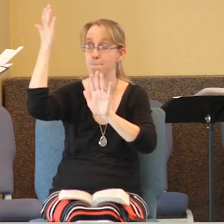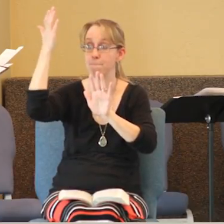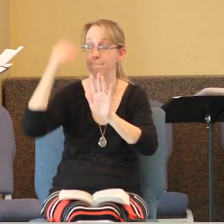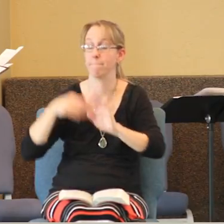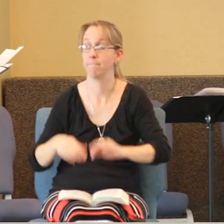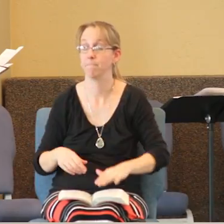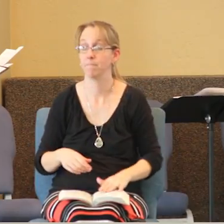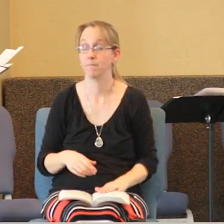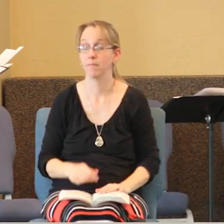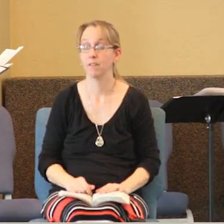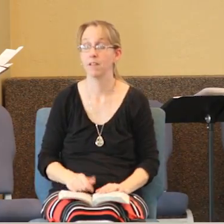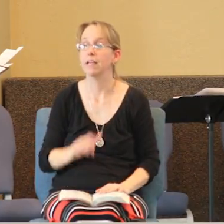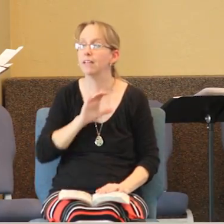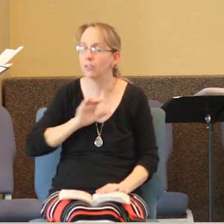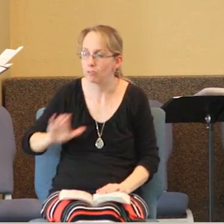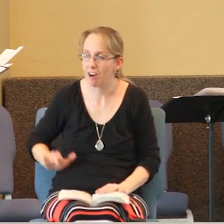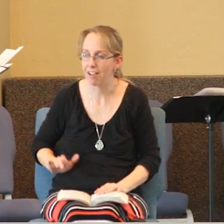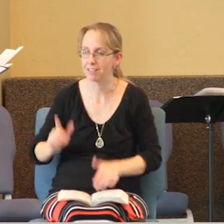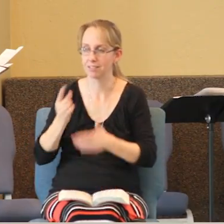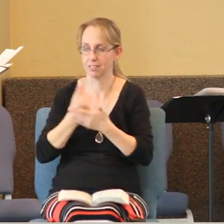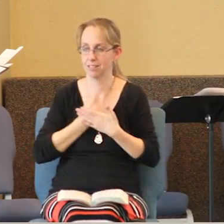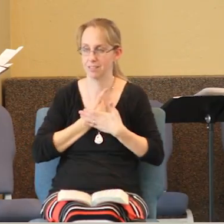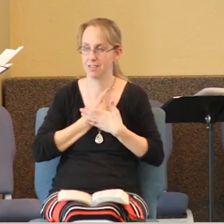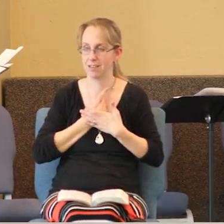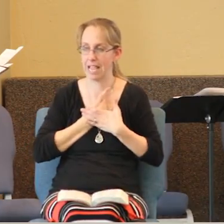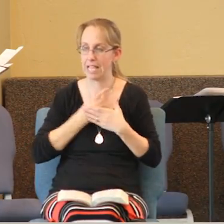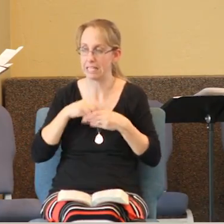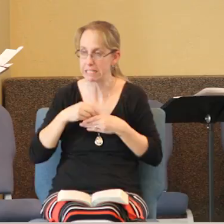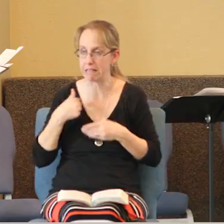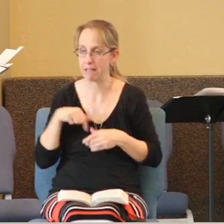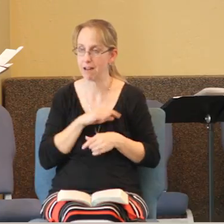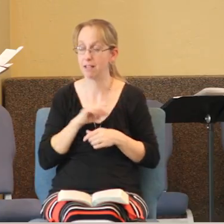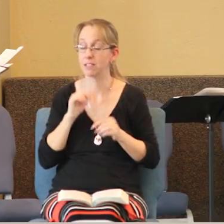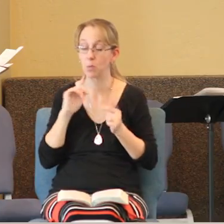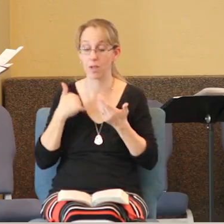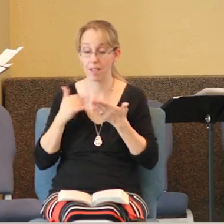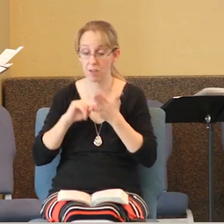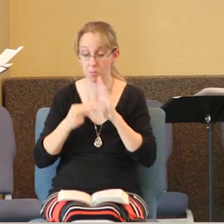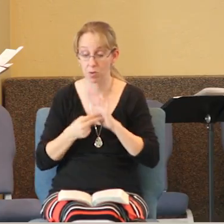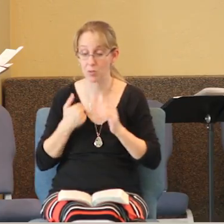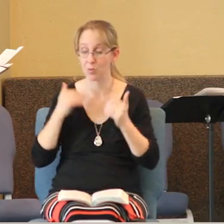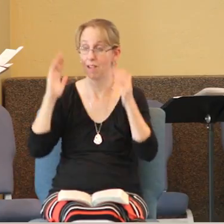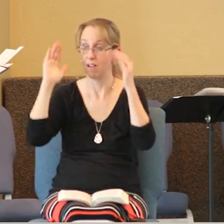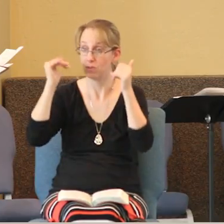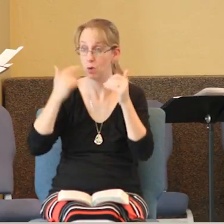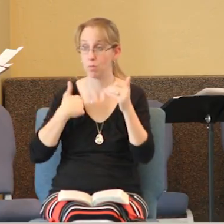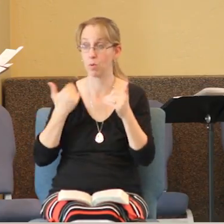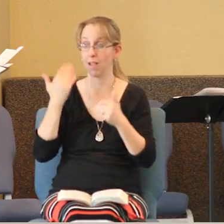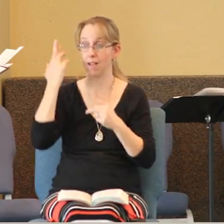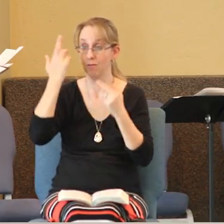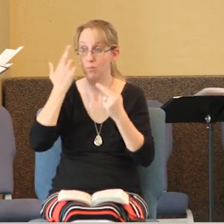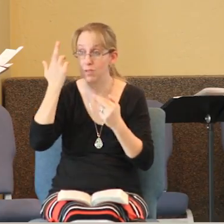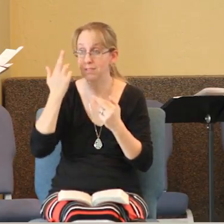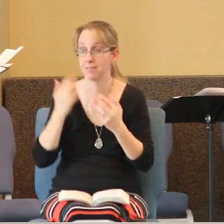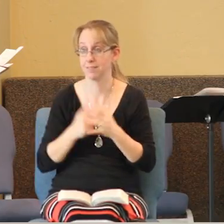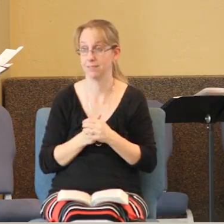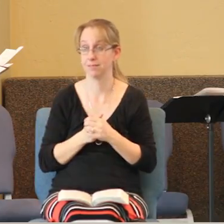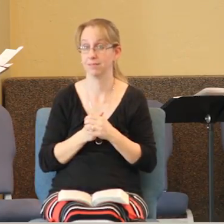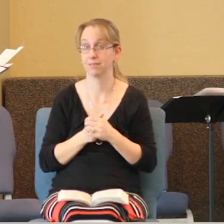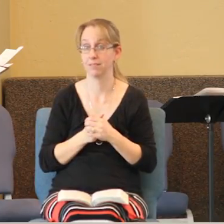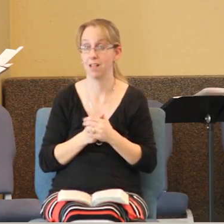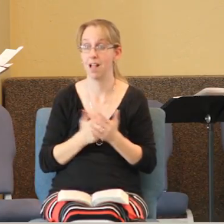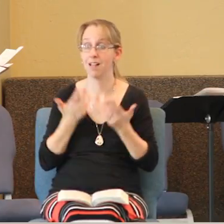Because Christ is living his life through us. And we have purpose and we have hope and we have reason. So let your